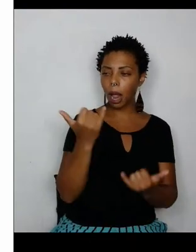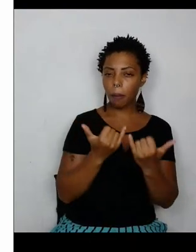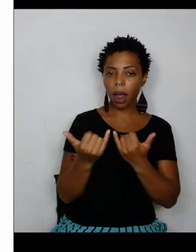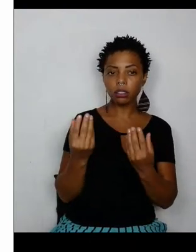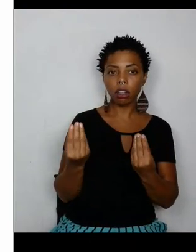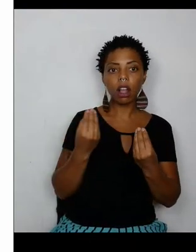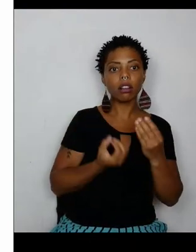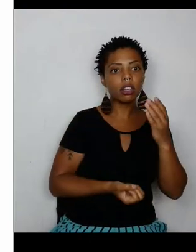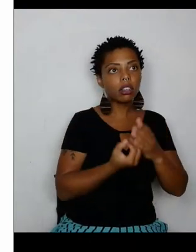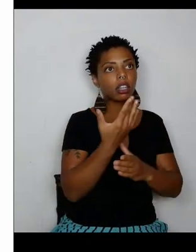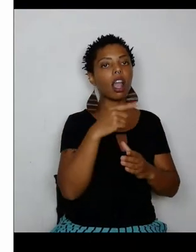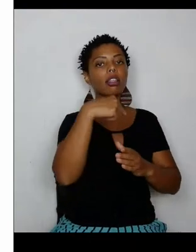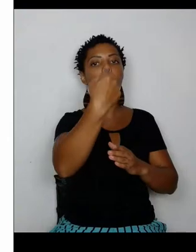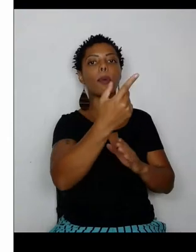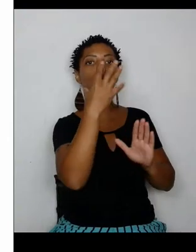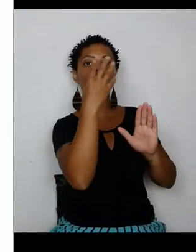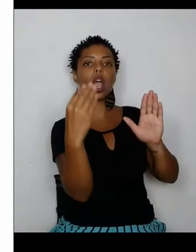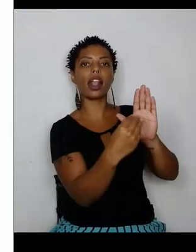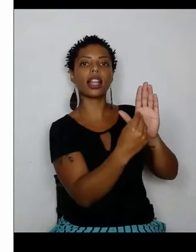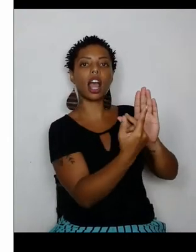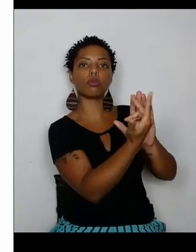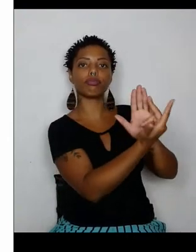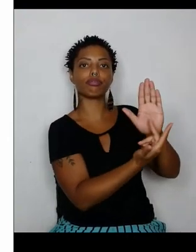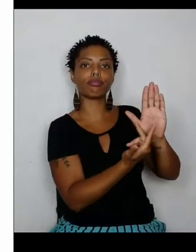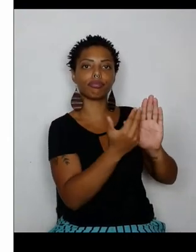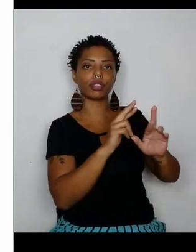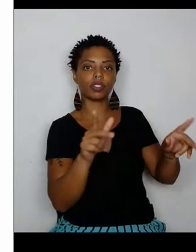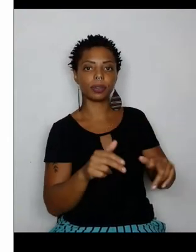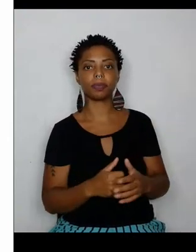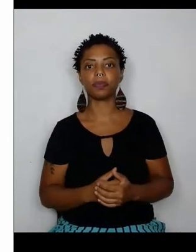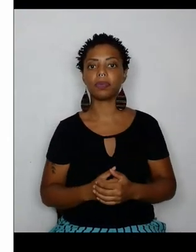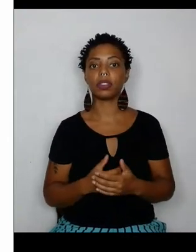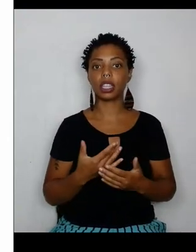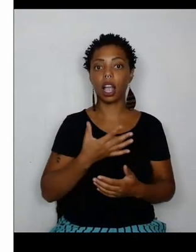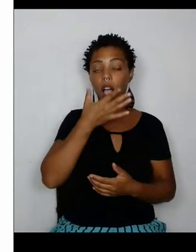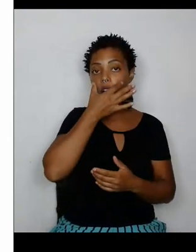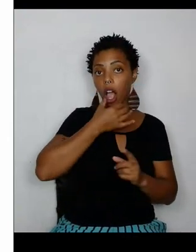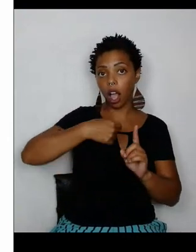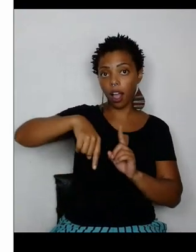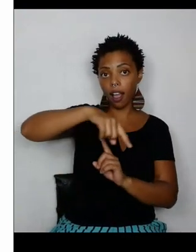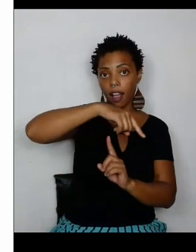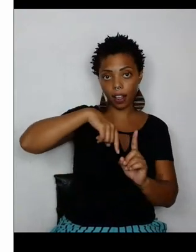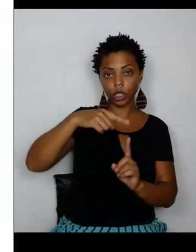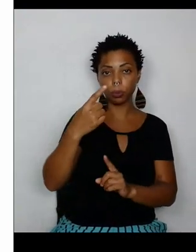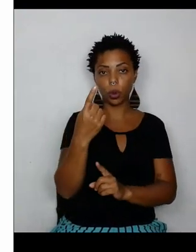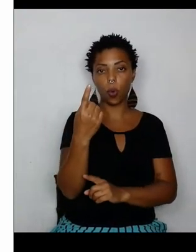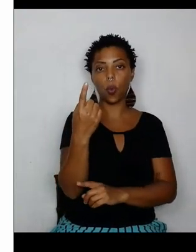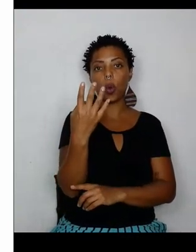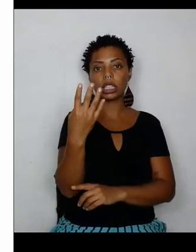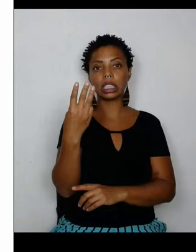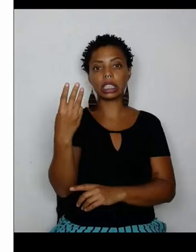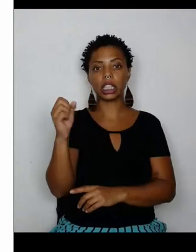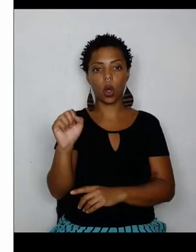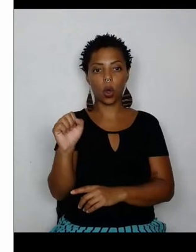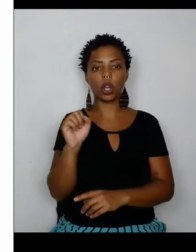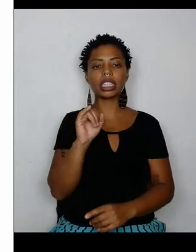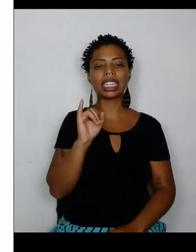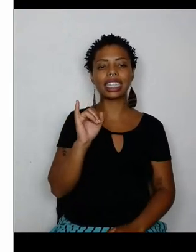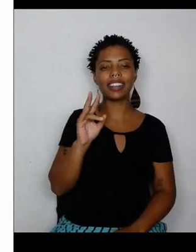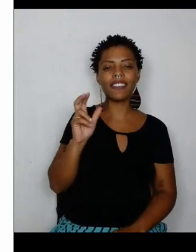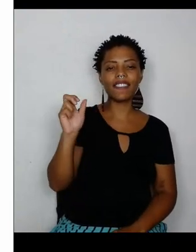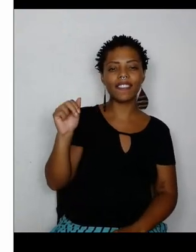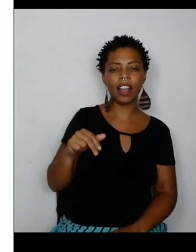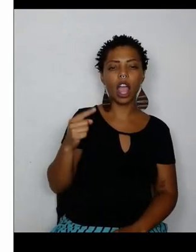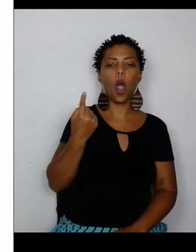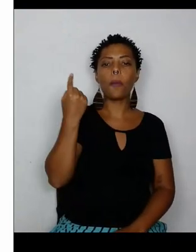holy case of 1438 janma knight became the first to present the taste of christ as a portrait without the cedarian